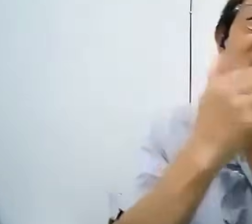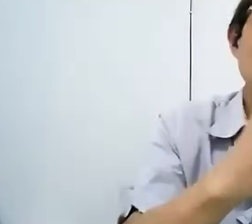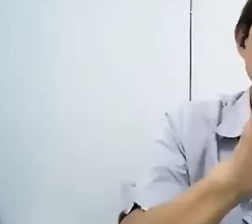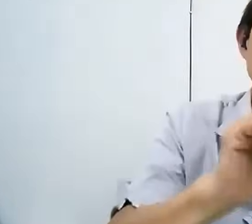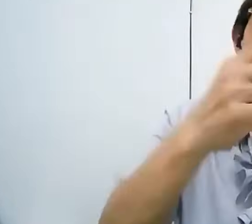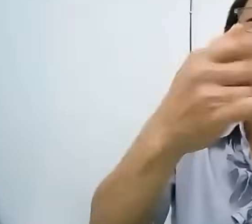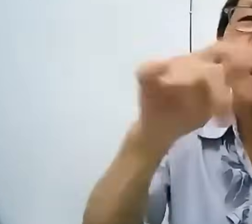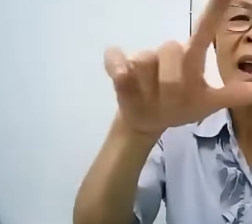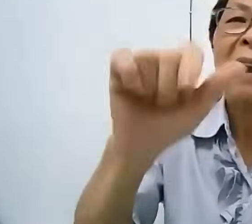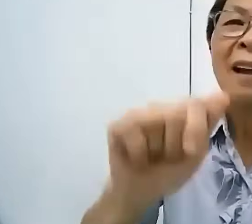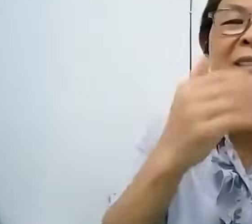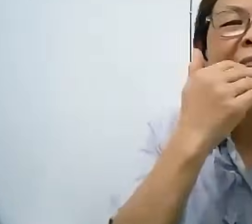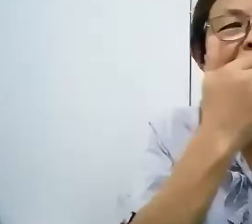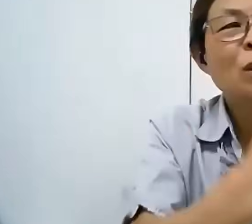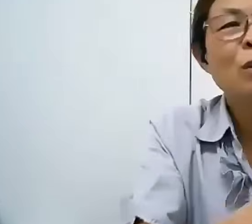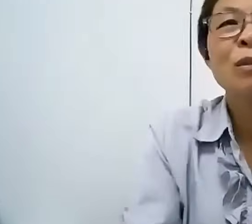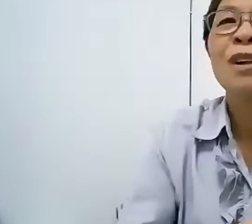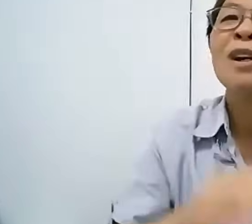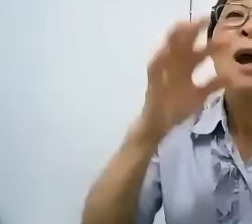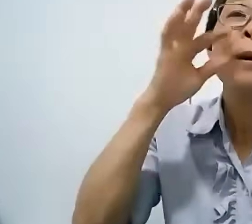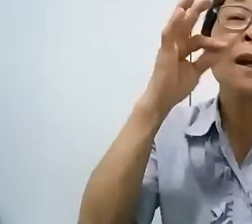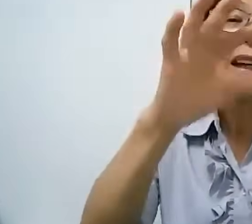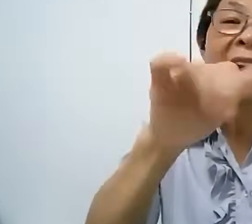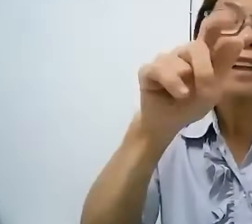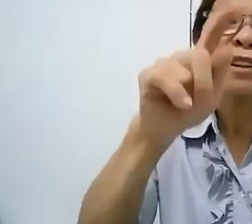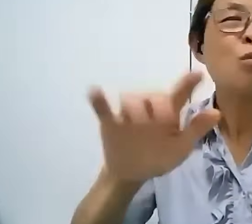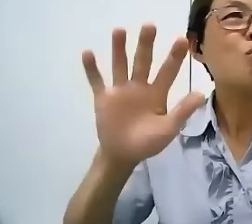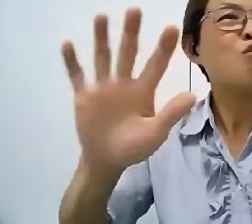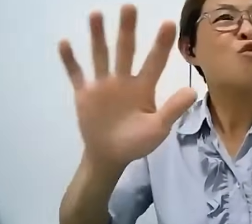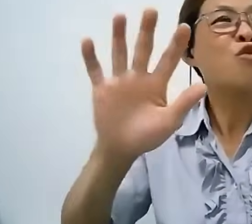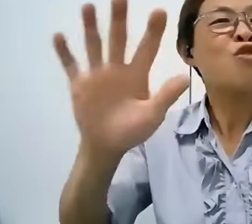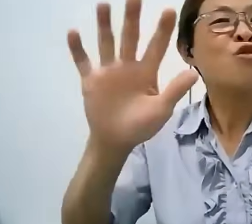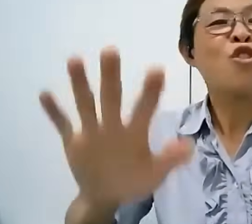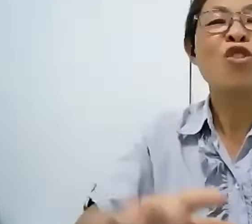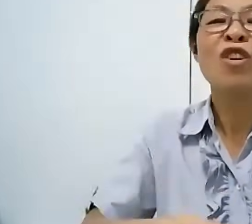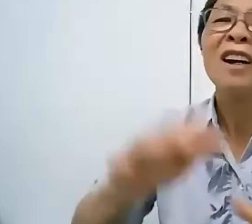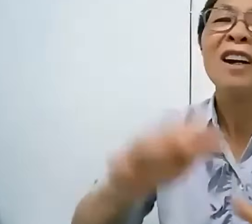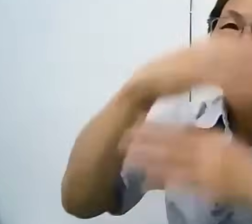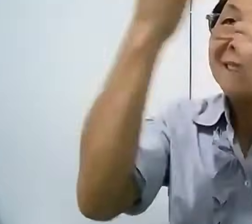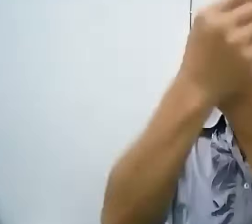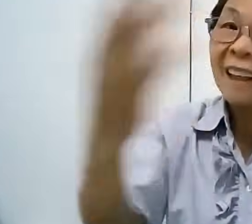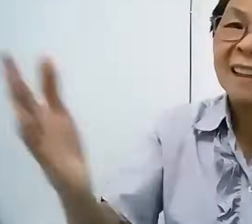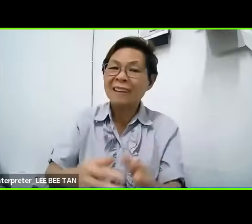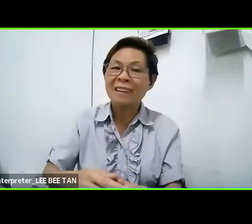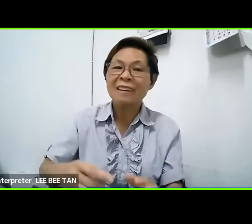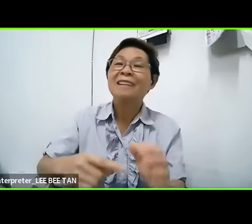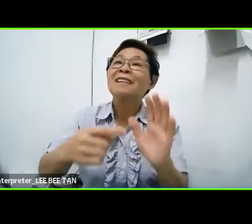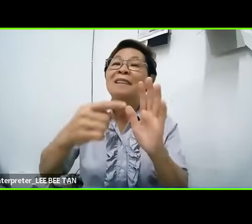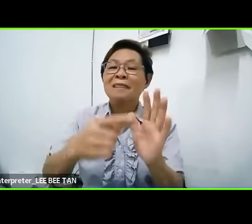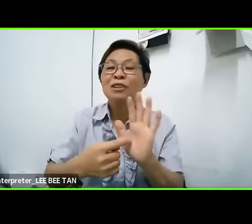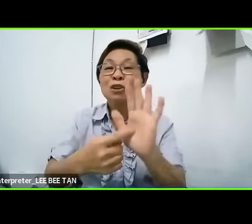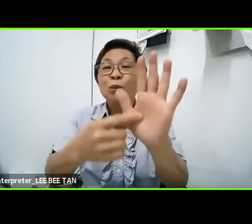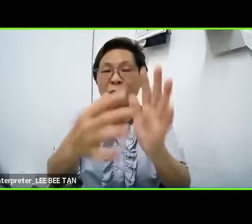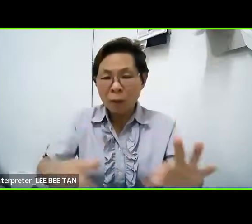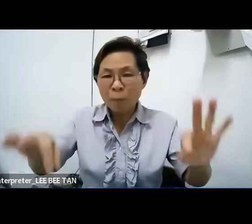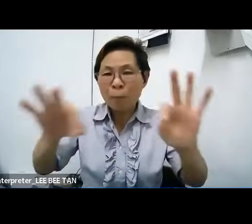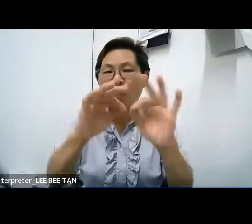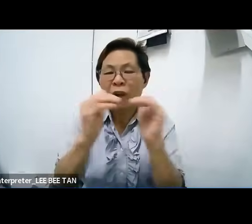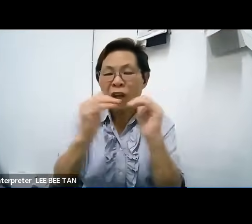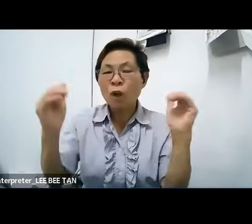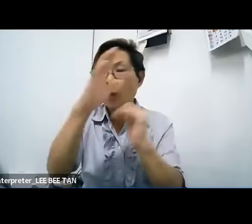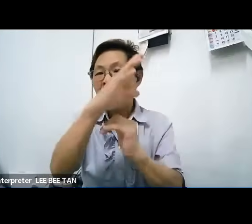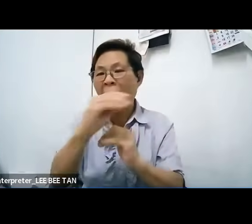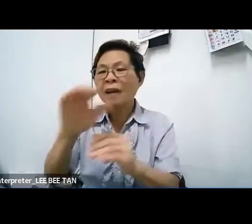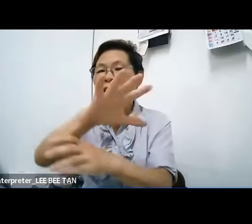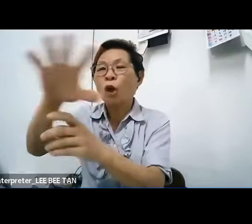Thank you, Ms. Catherine. A wonderful sharing there. Thank you for highlighting the significance of equity and inclusion, as